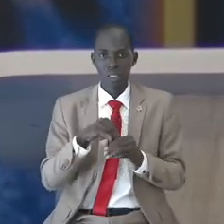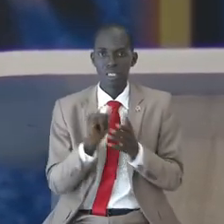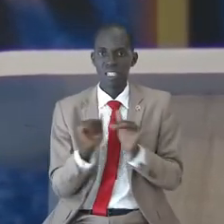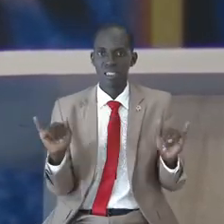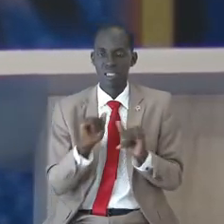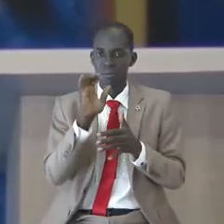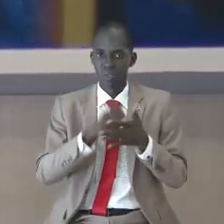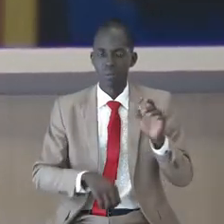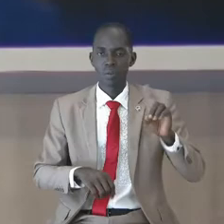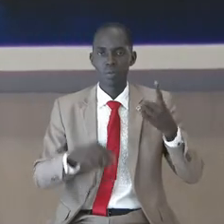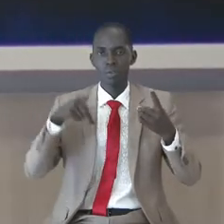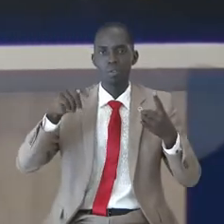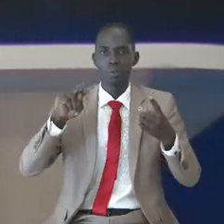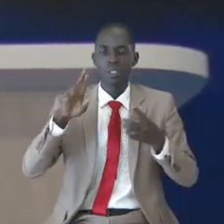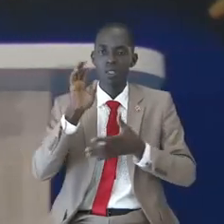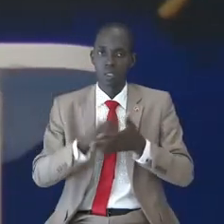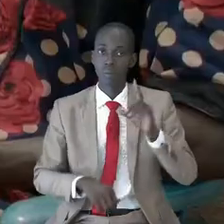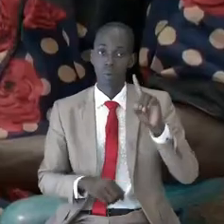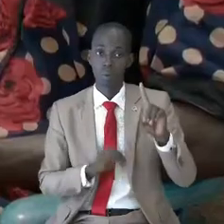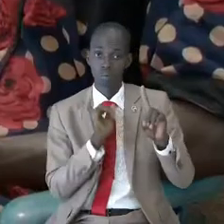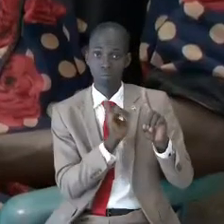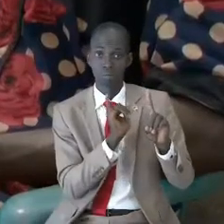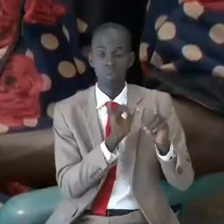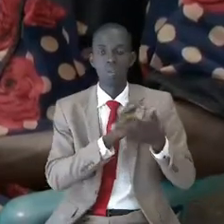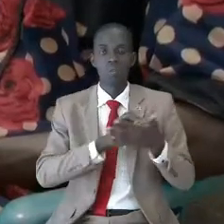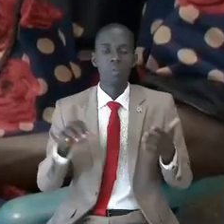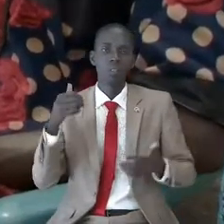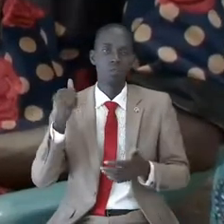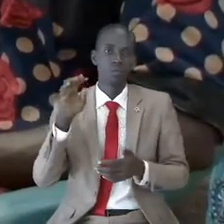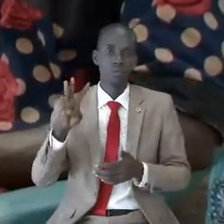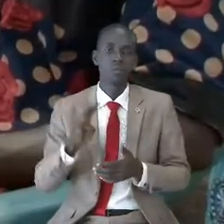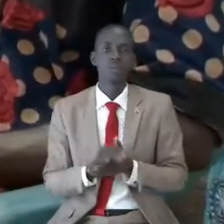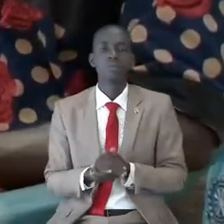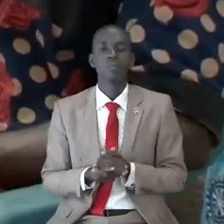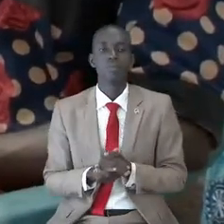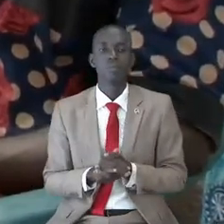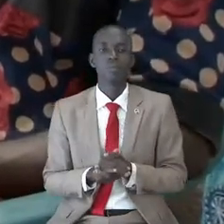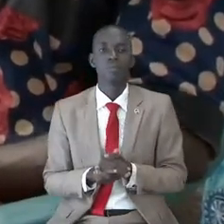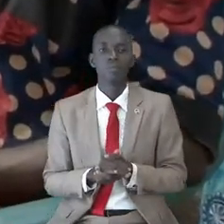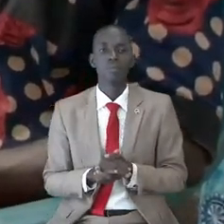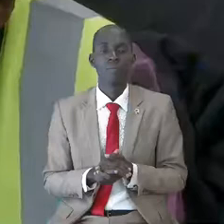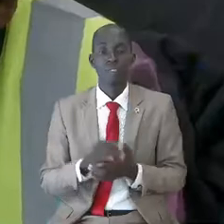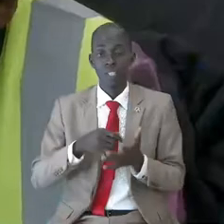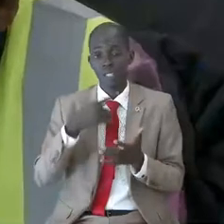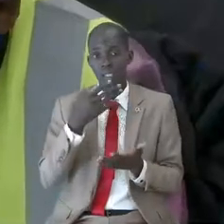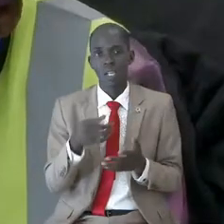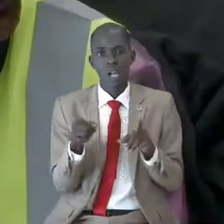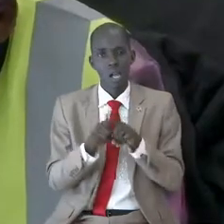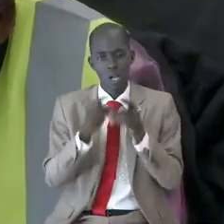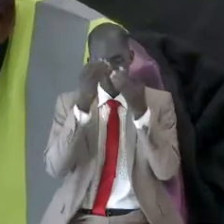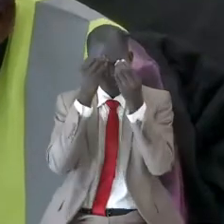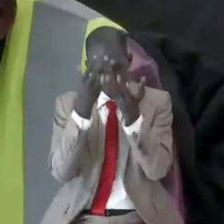look at verse 14. First Peter chapter 1, verse 14. It says, as